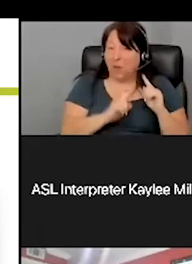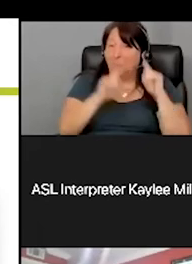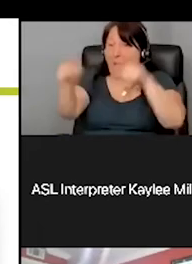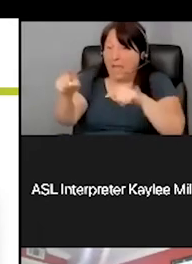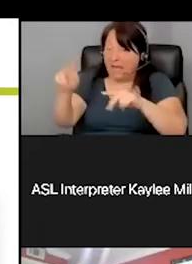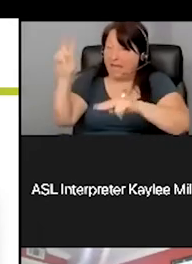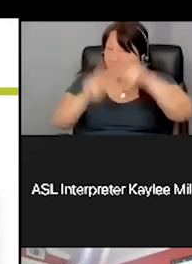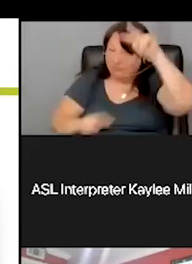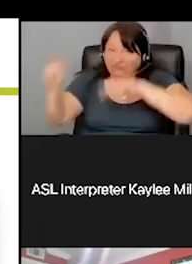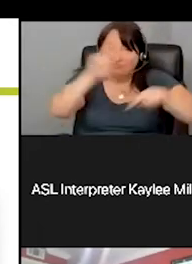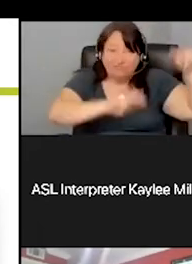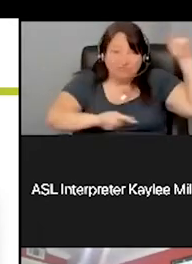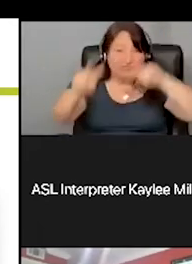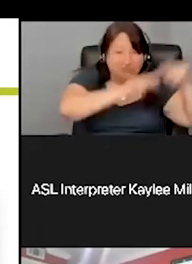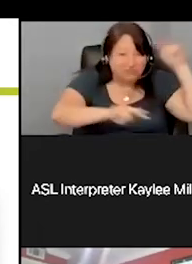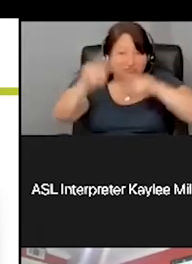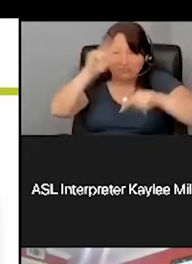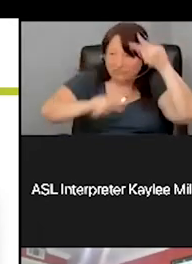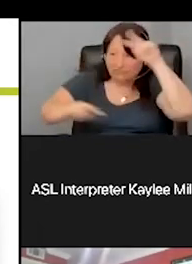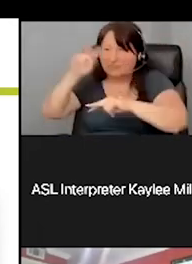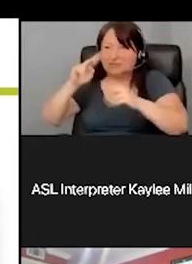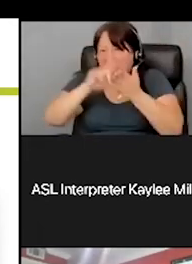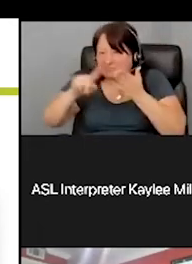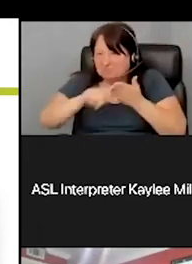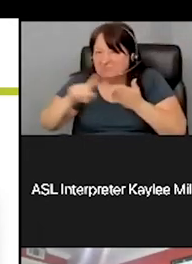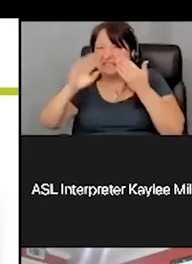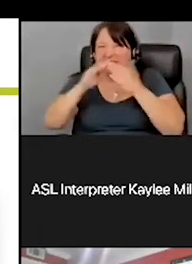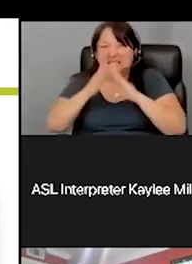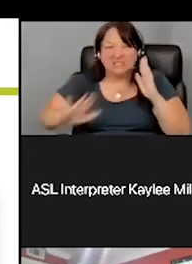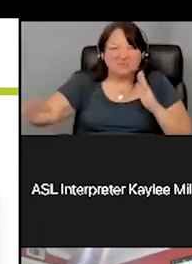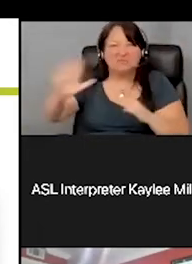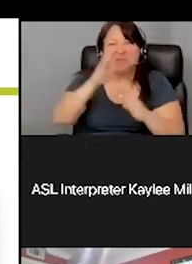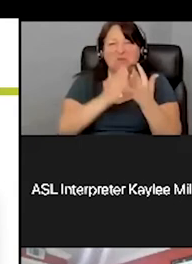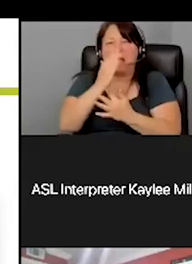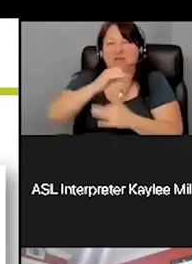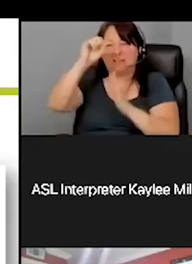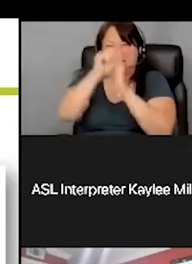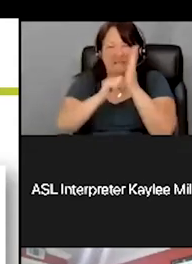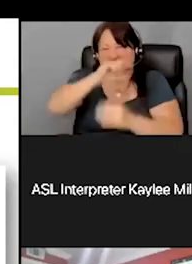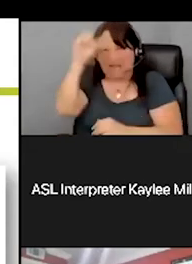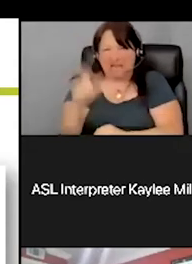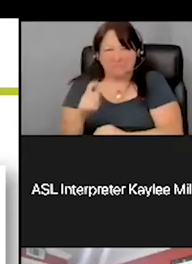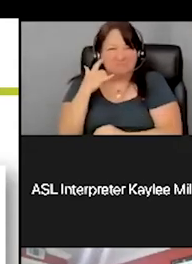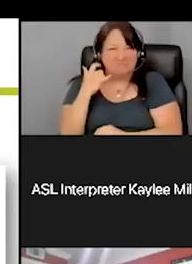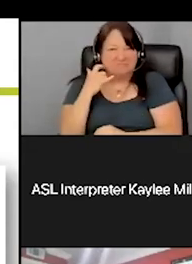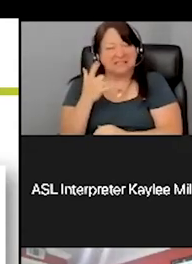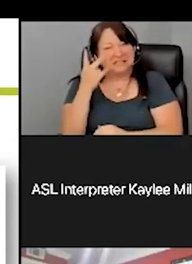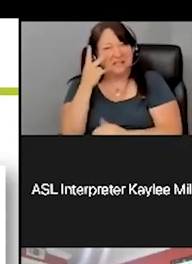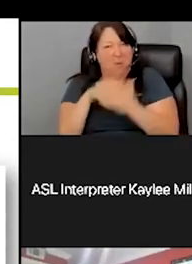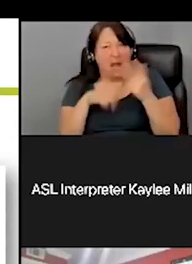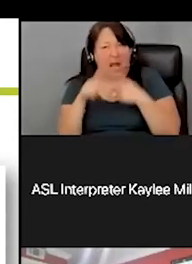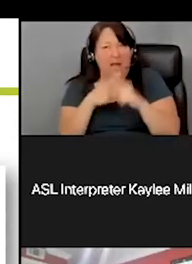cities across the state just to get an understanding of how big of a problem do we have with these types of buildings. Because of